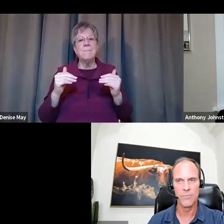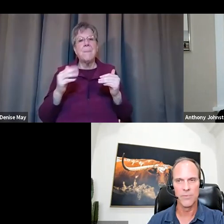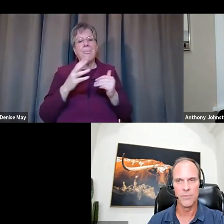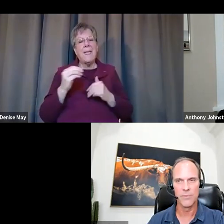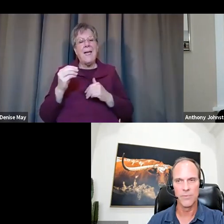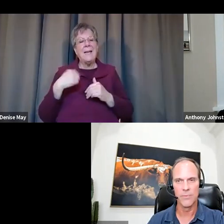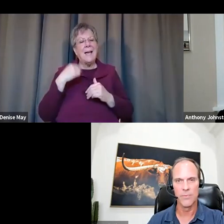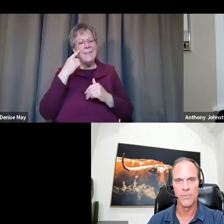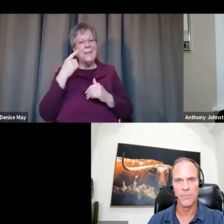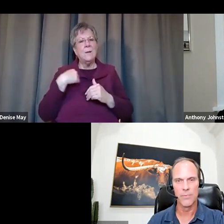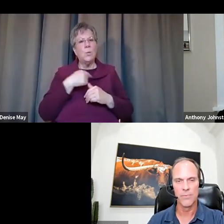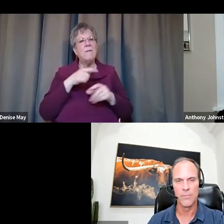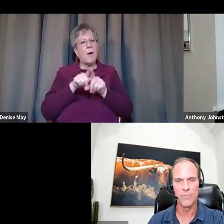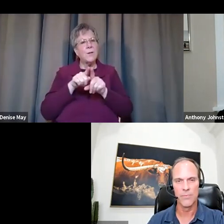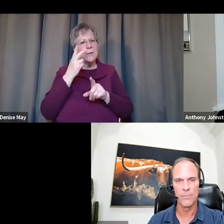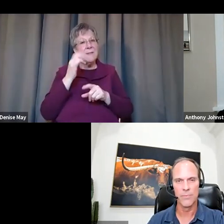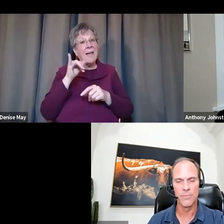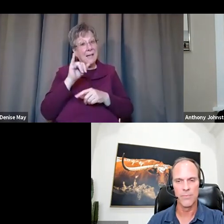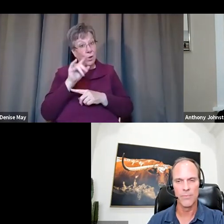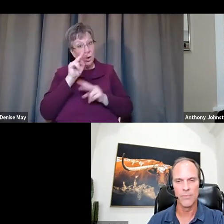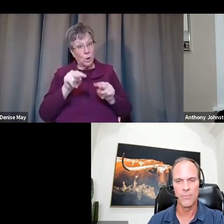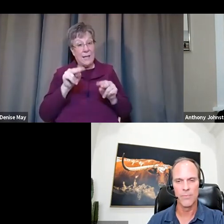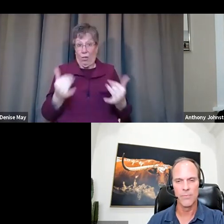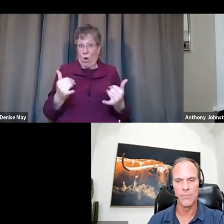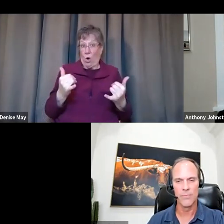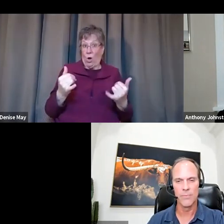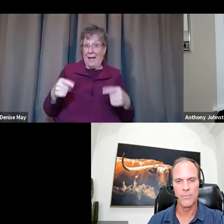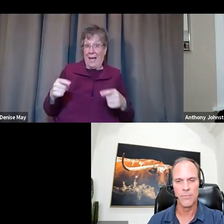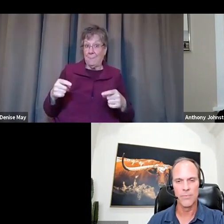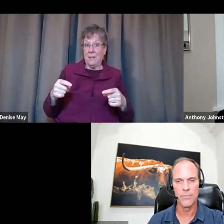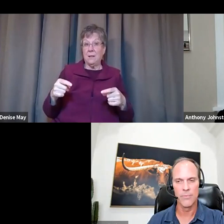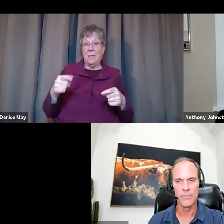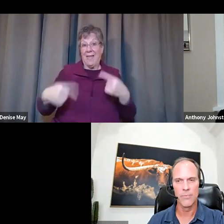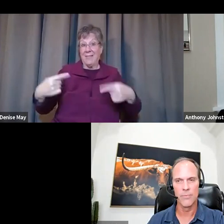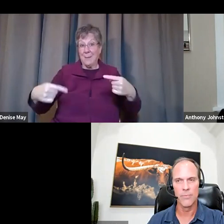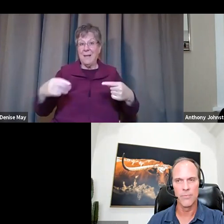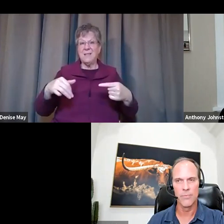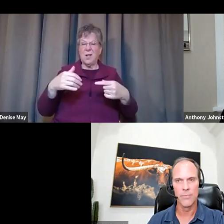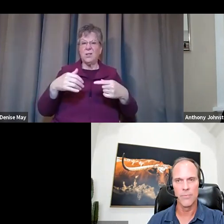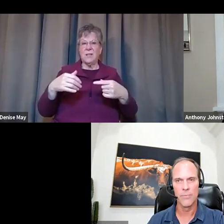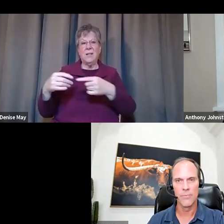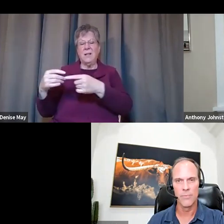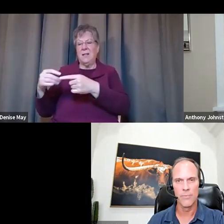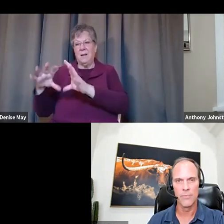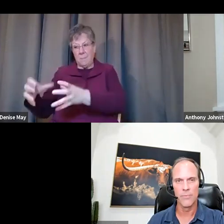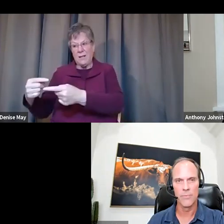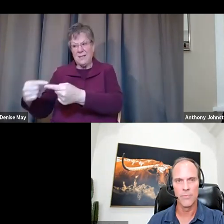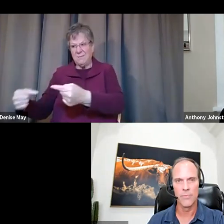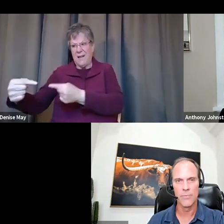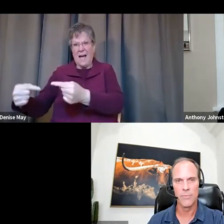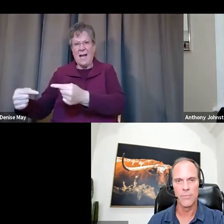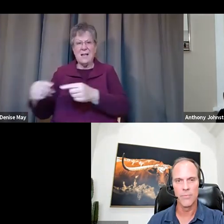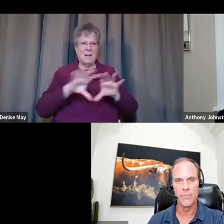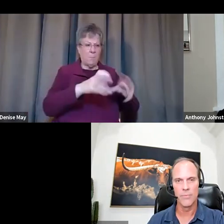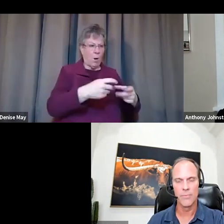And I think we've also seen that if you're looking at the current landscape of these debates, where there are divides within both parties about what's worth fighting